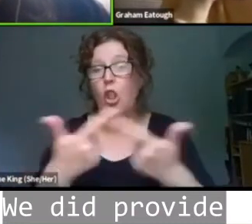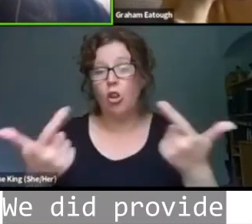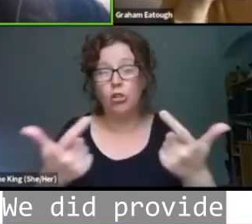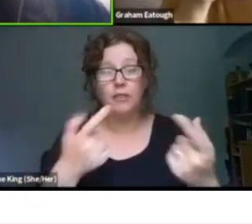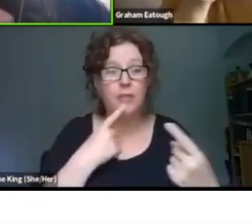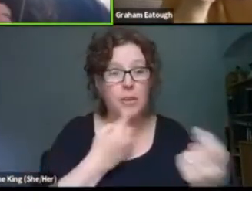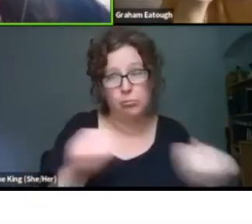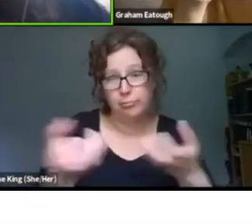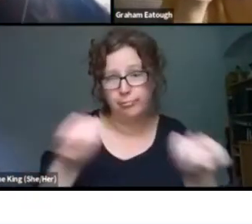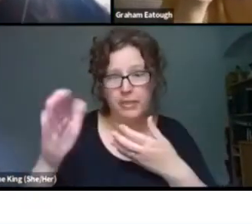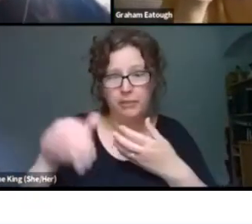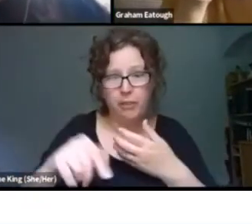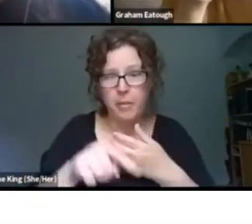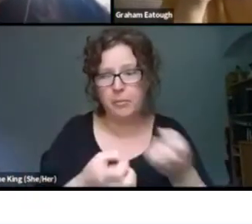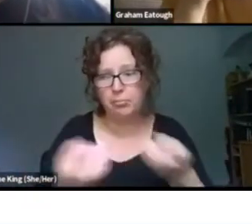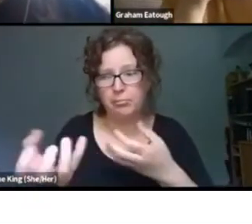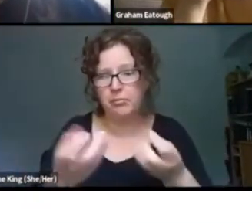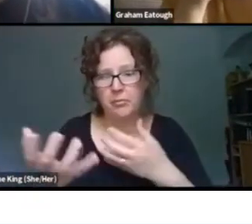there.